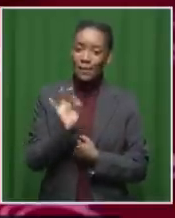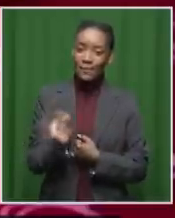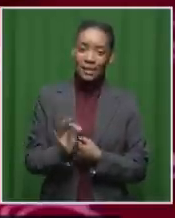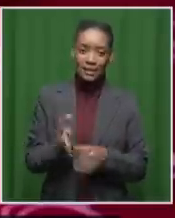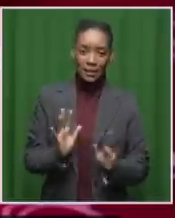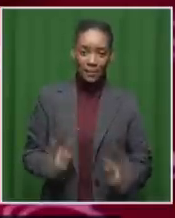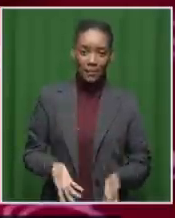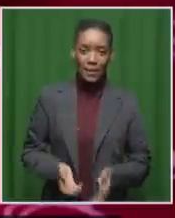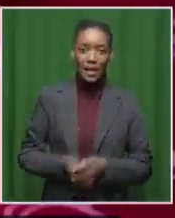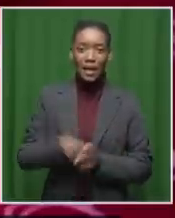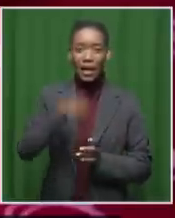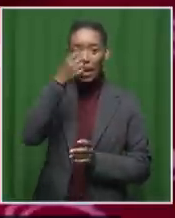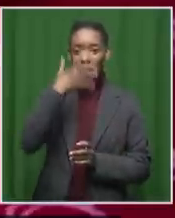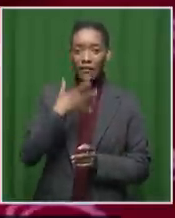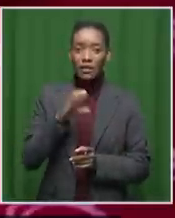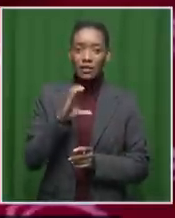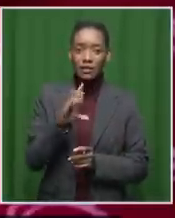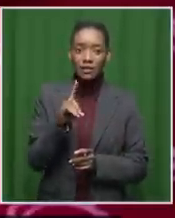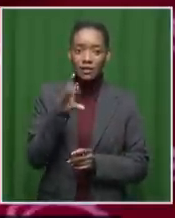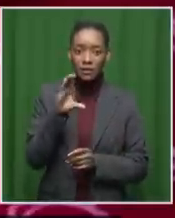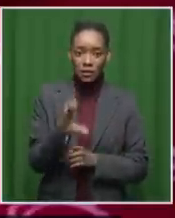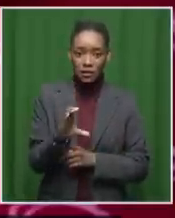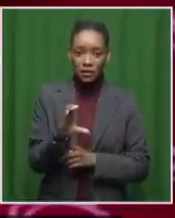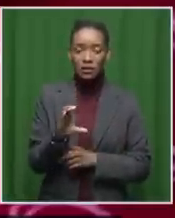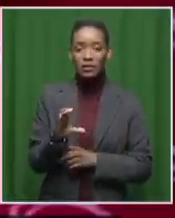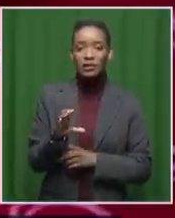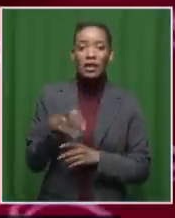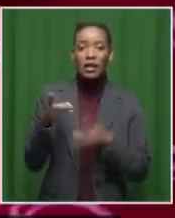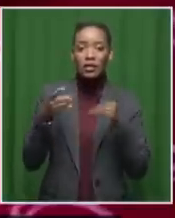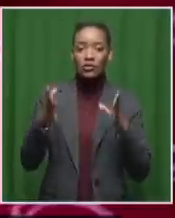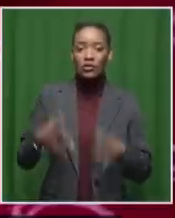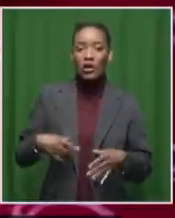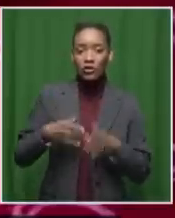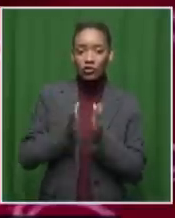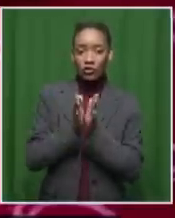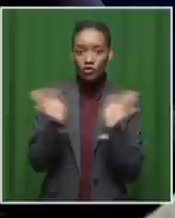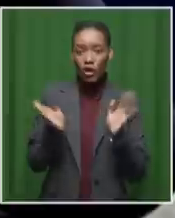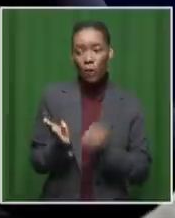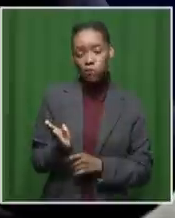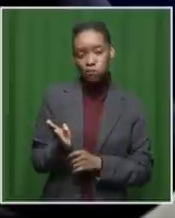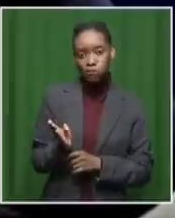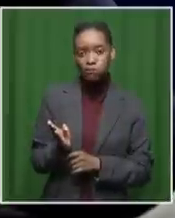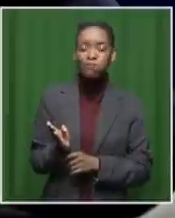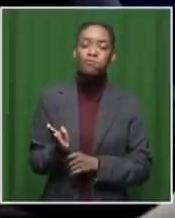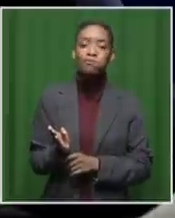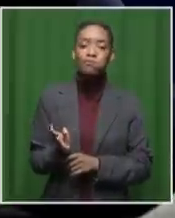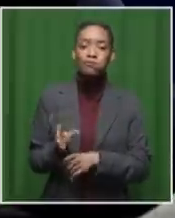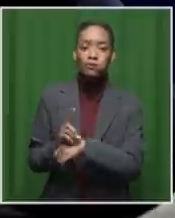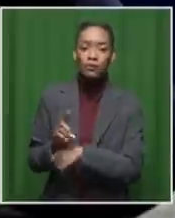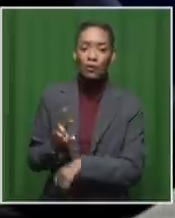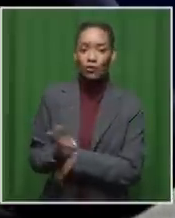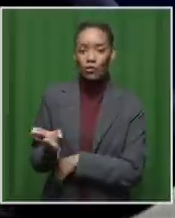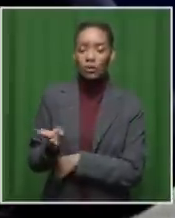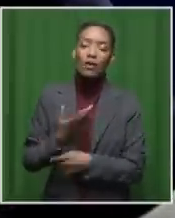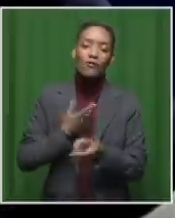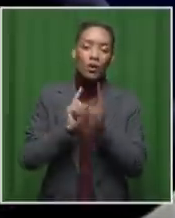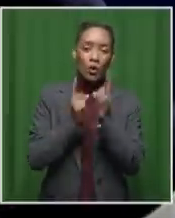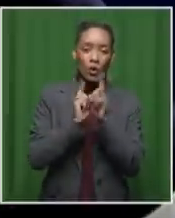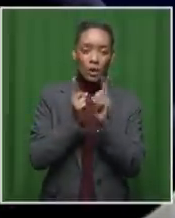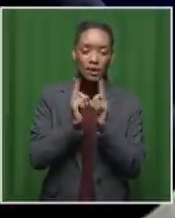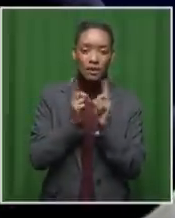CDC, the Director General there, Dr. Jean Kaseya, joins us here in studio to discuss some of